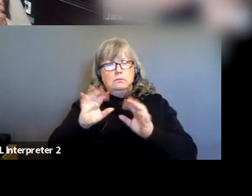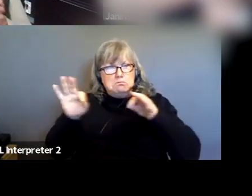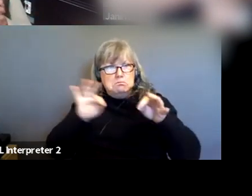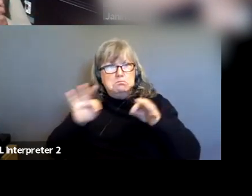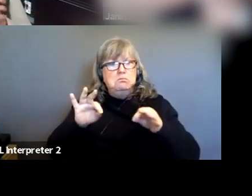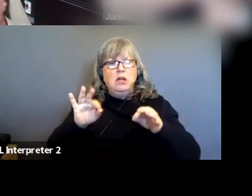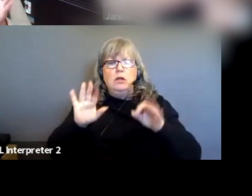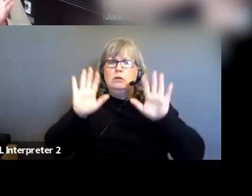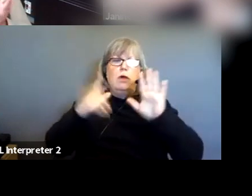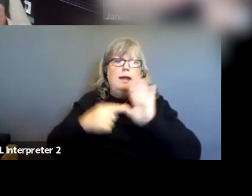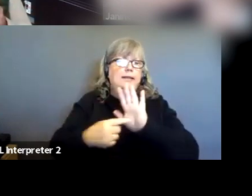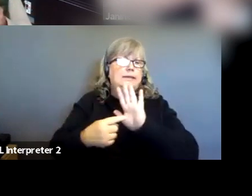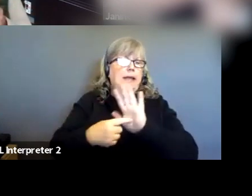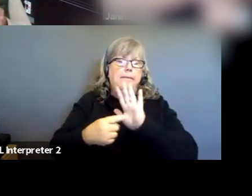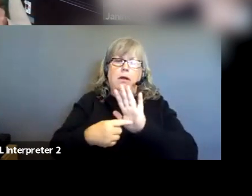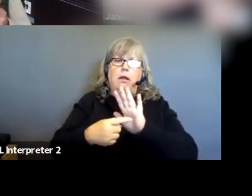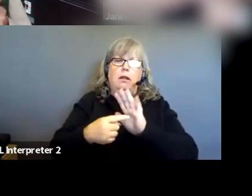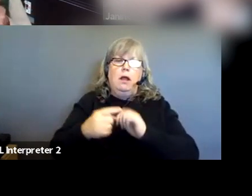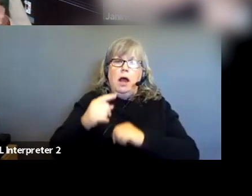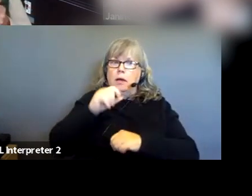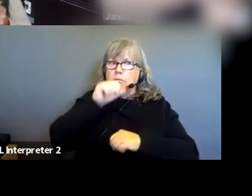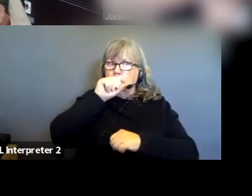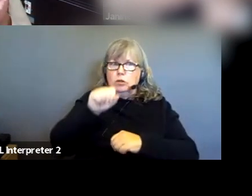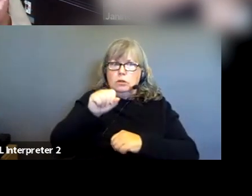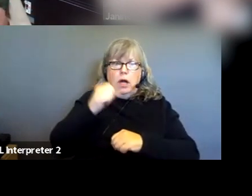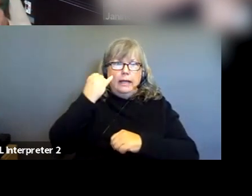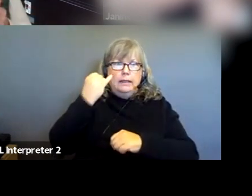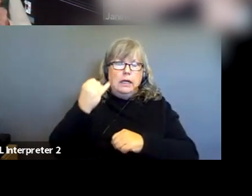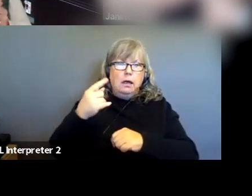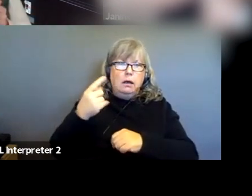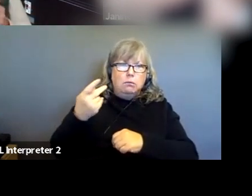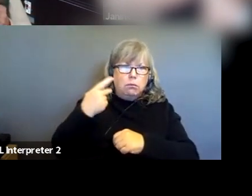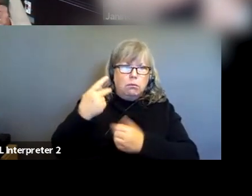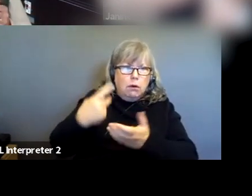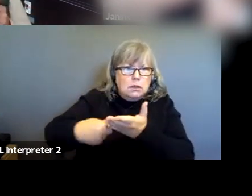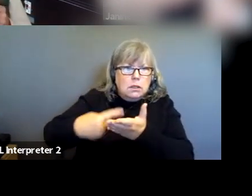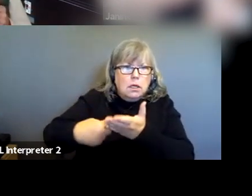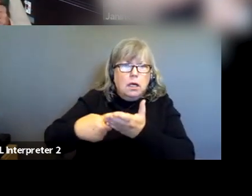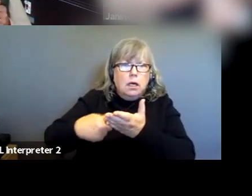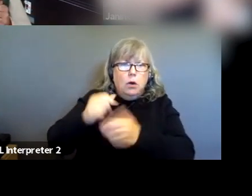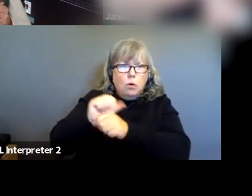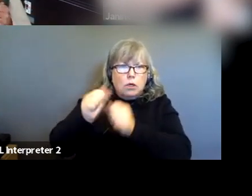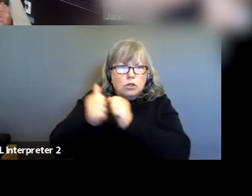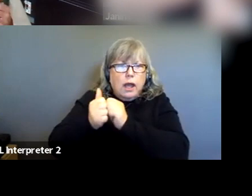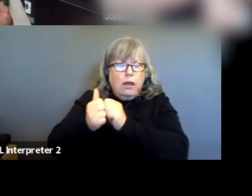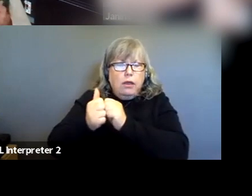to work with you and talk with you about who and how that's happening,